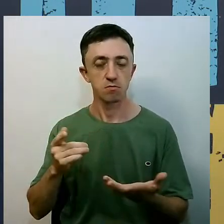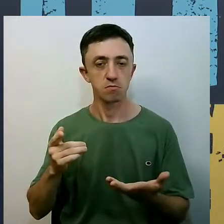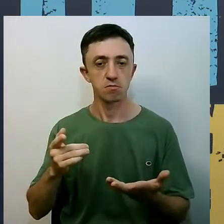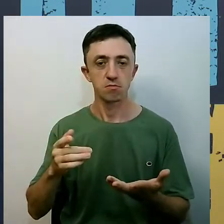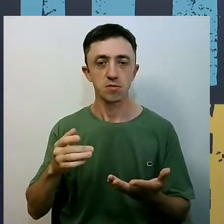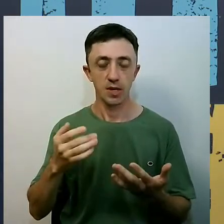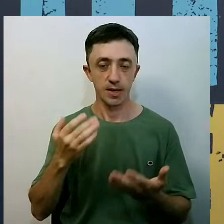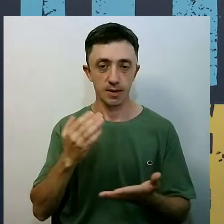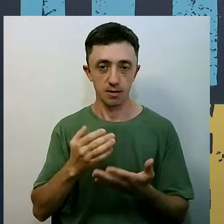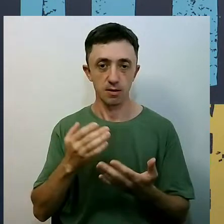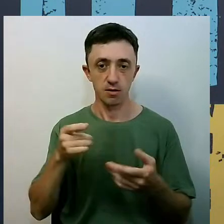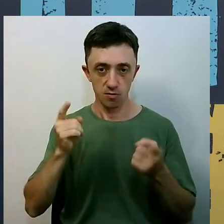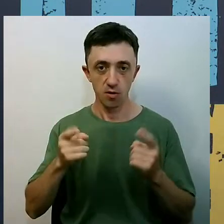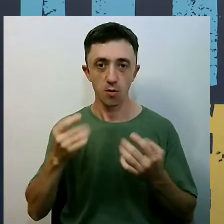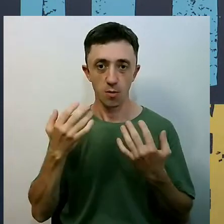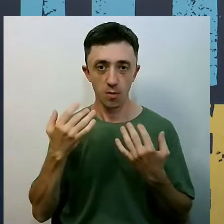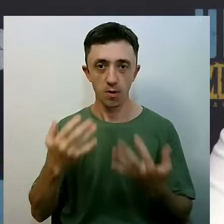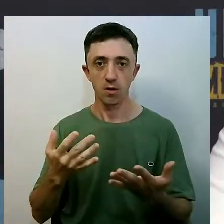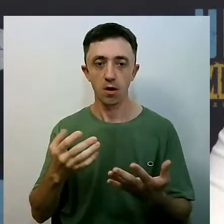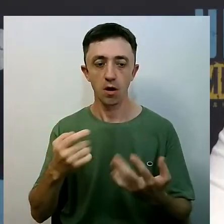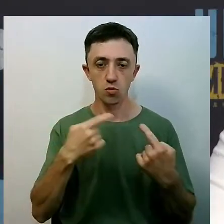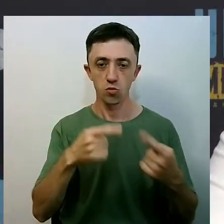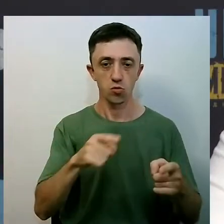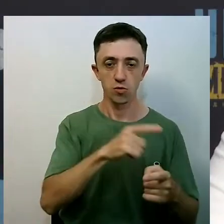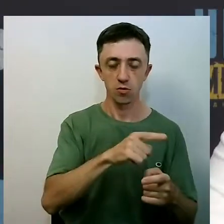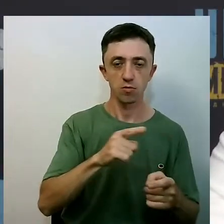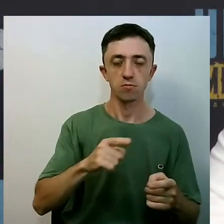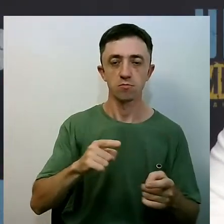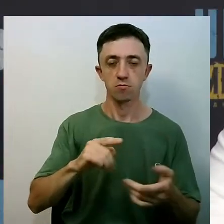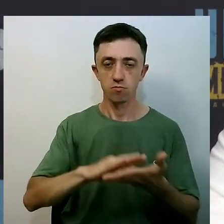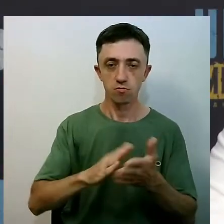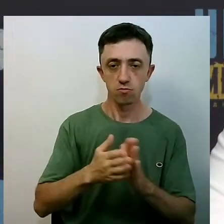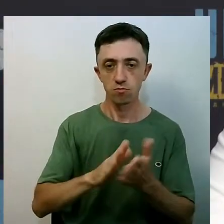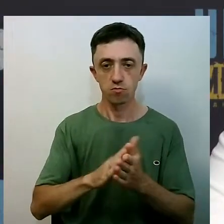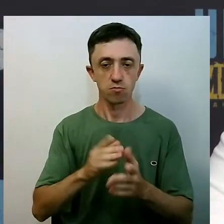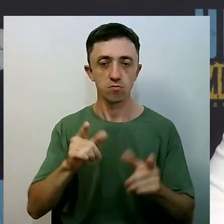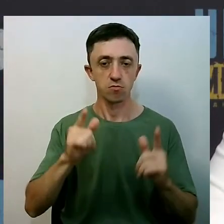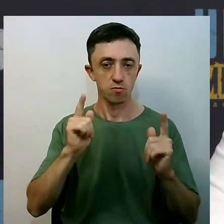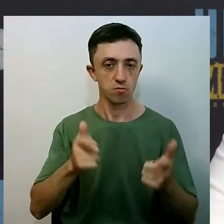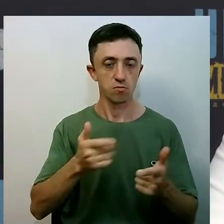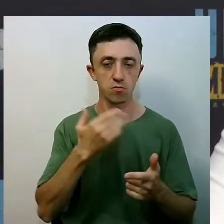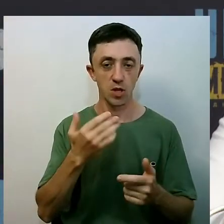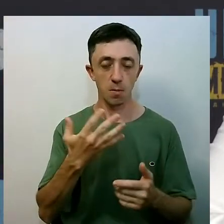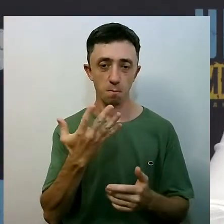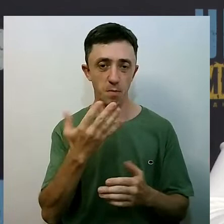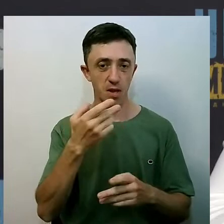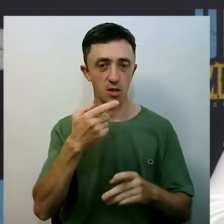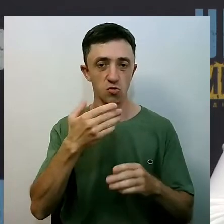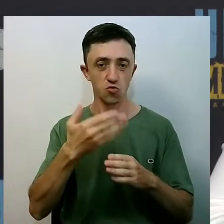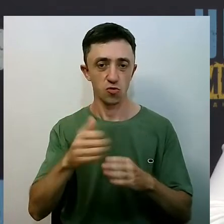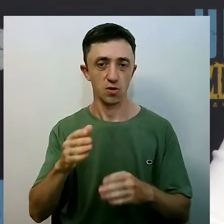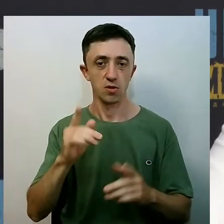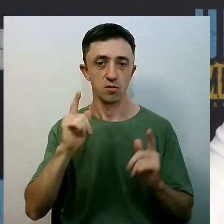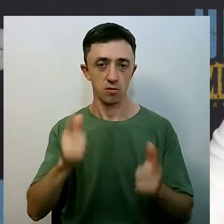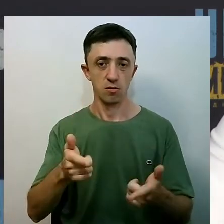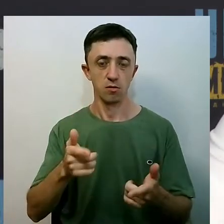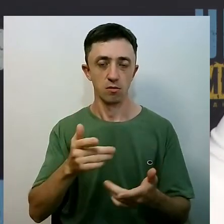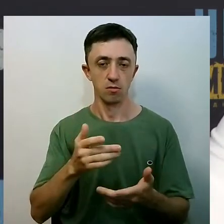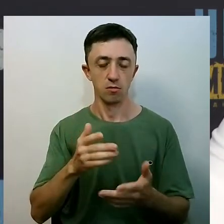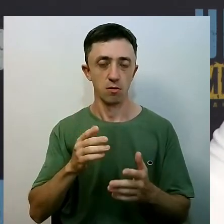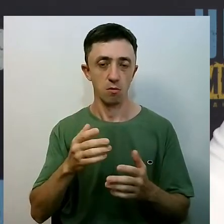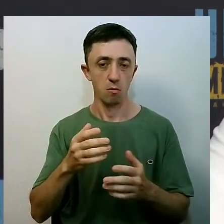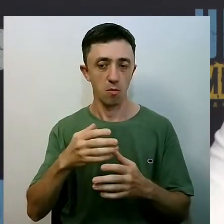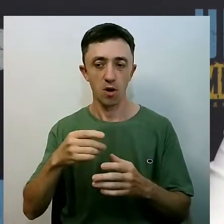it is really needed, why other territorial communities are reluctant to opt